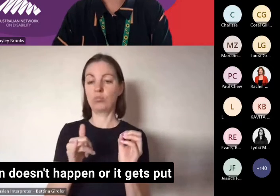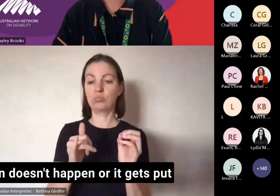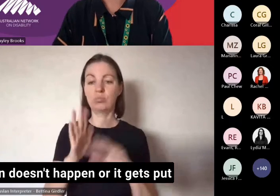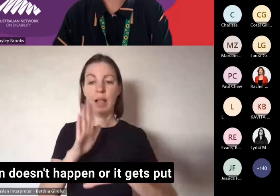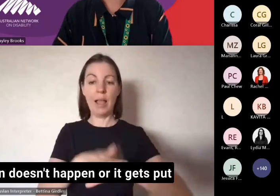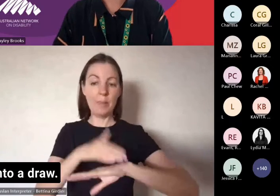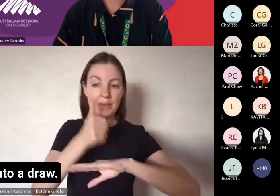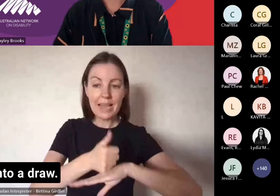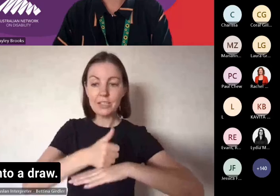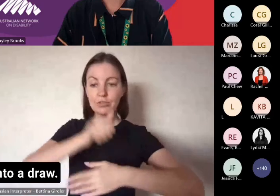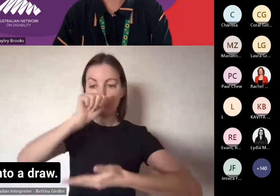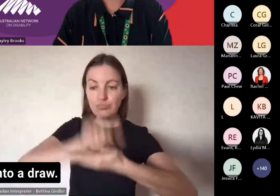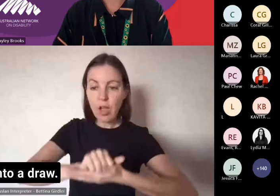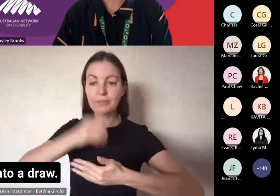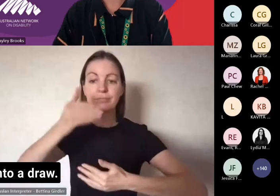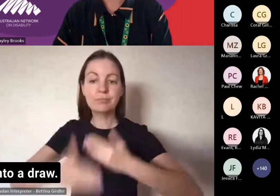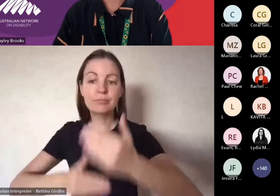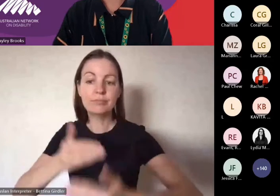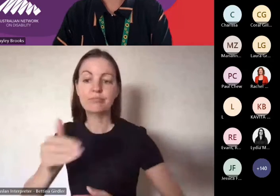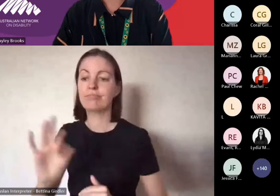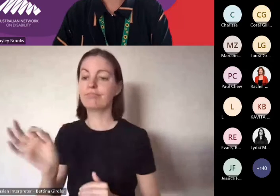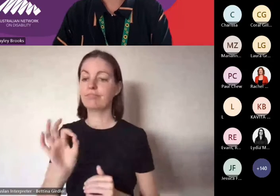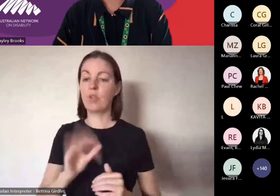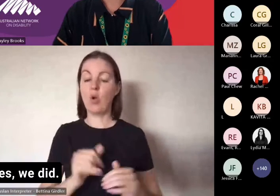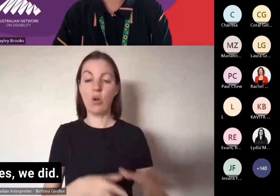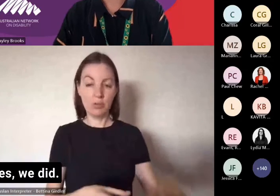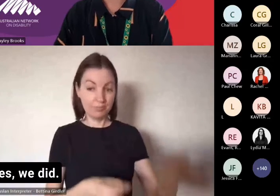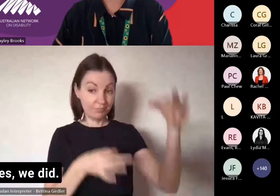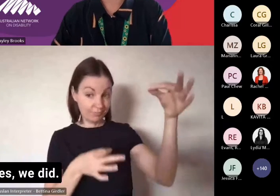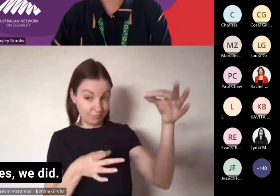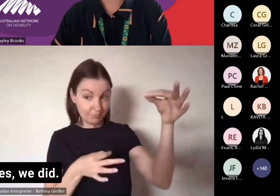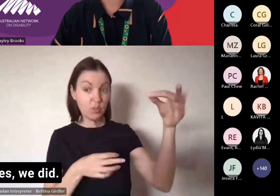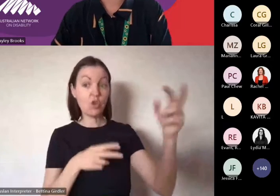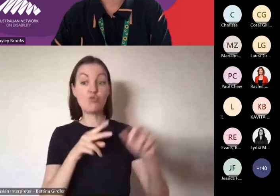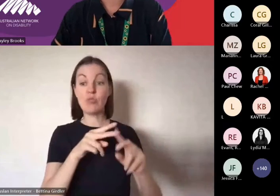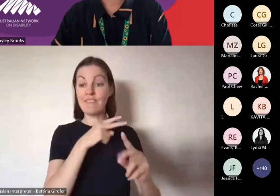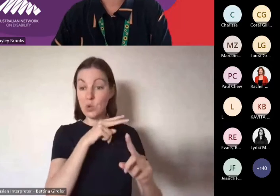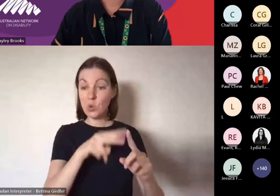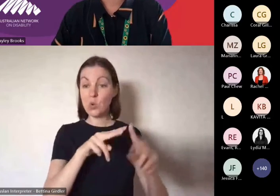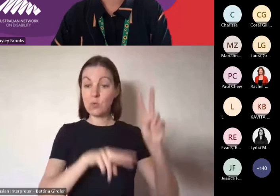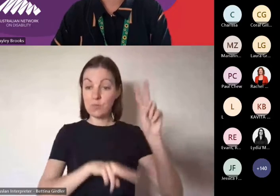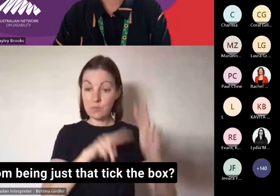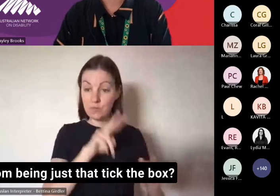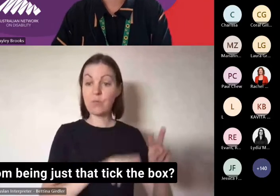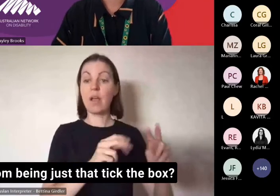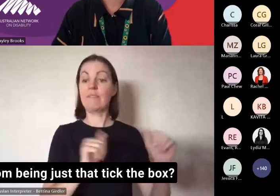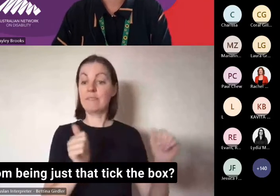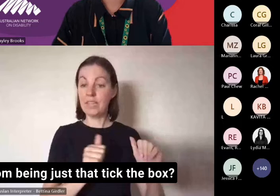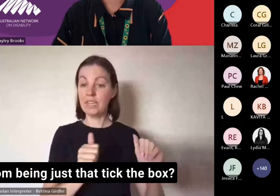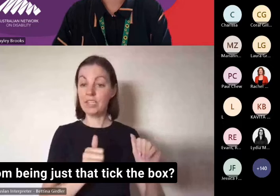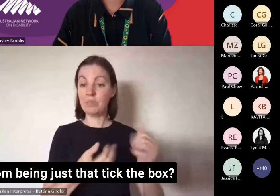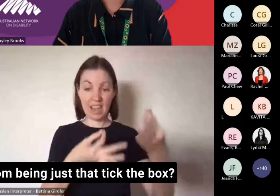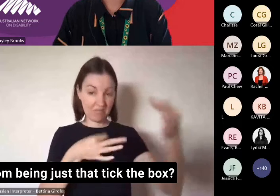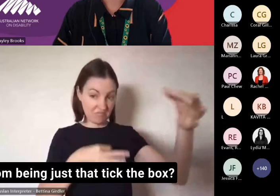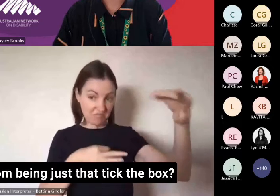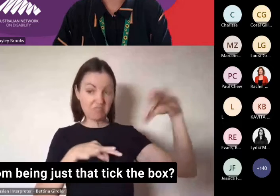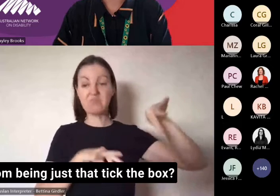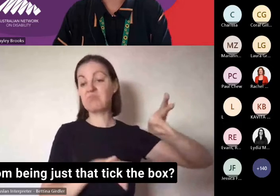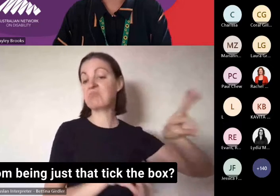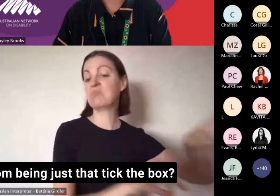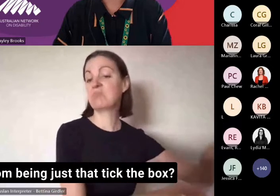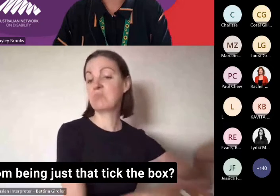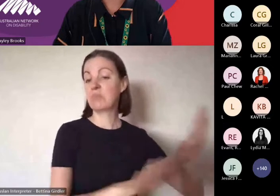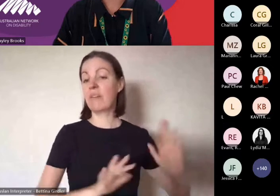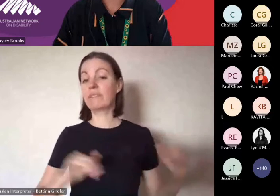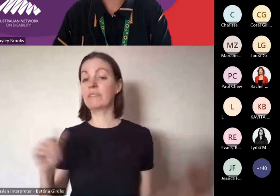it gets put into a drawer and yes, we did. How do you stop it from being just that tick